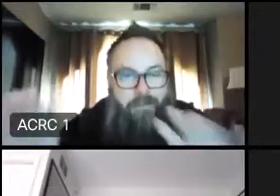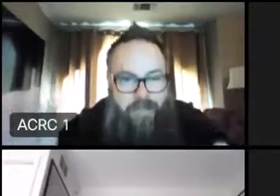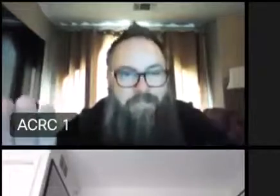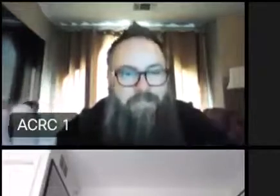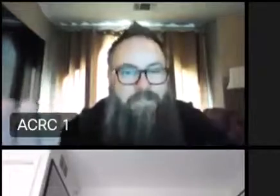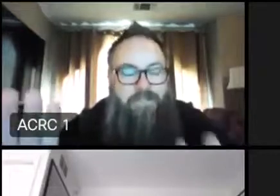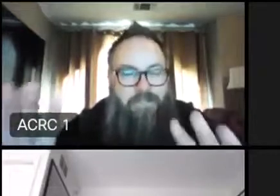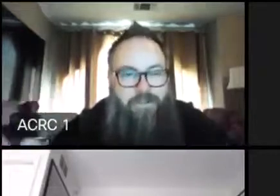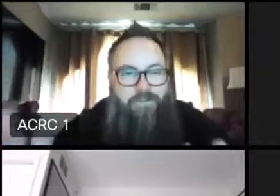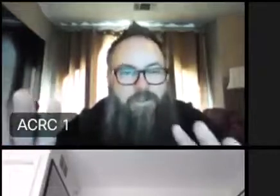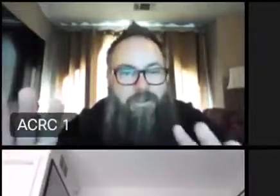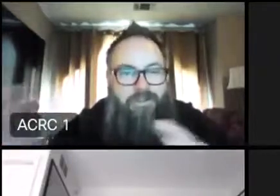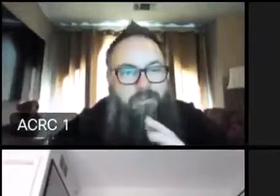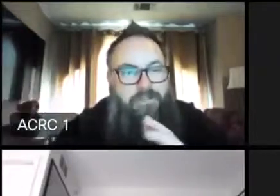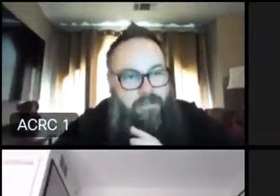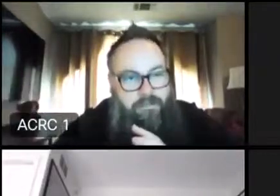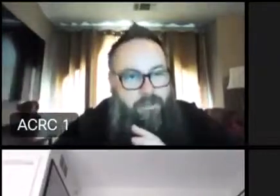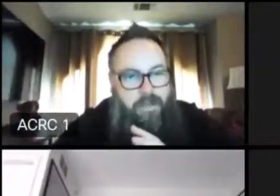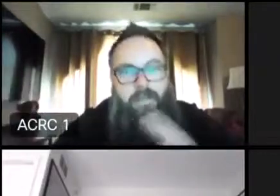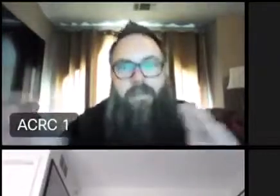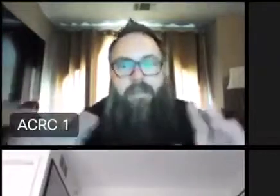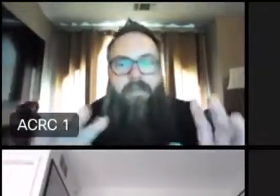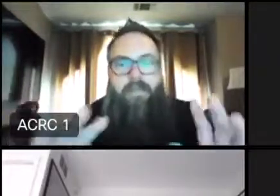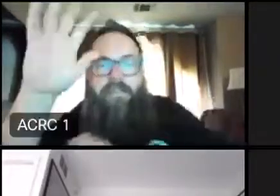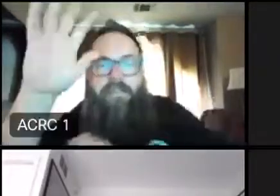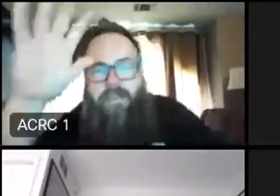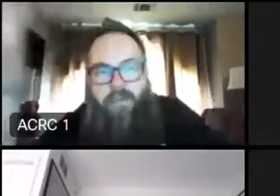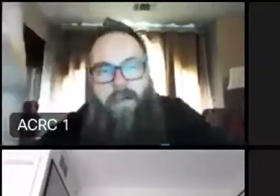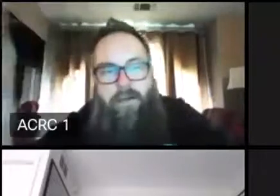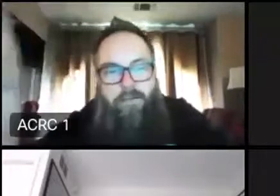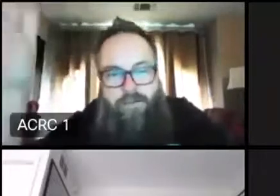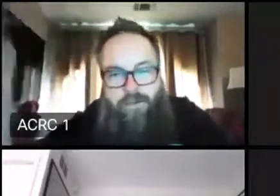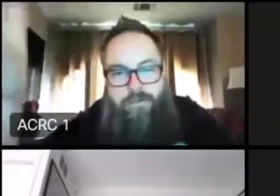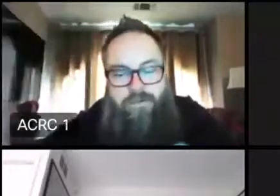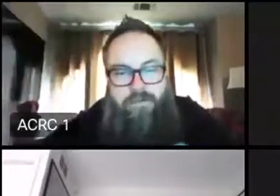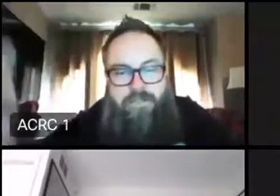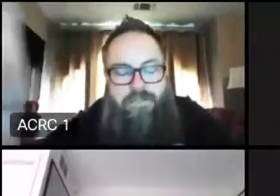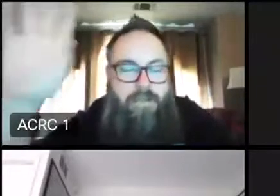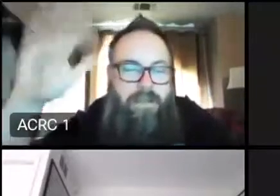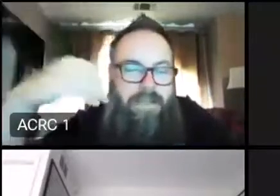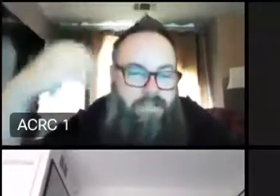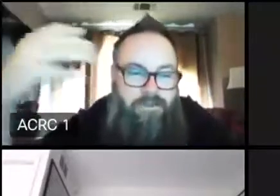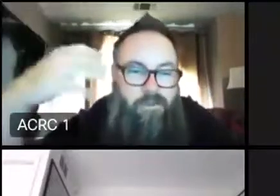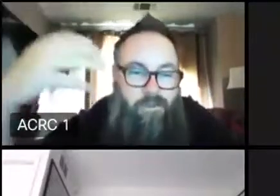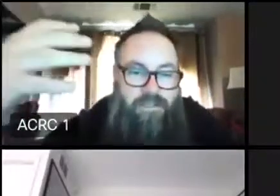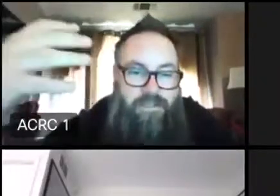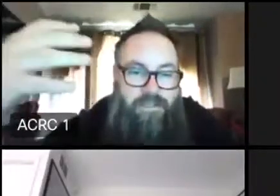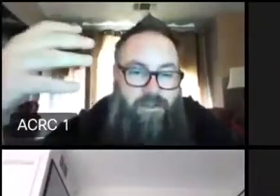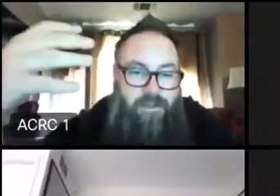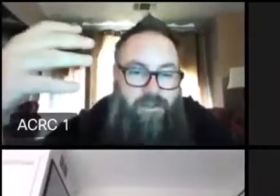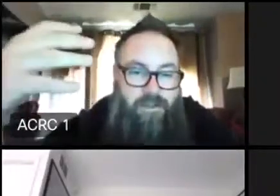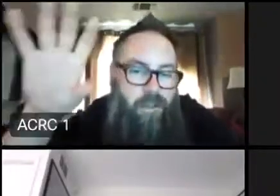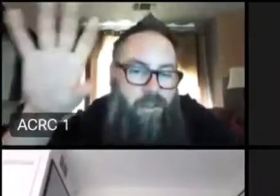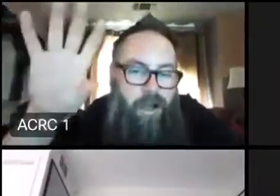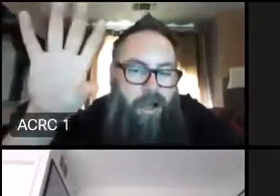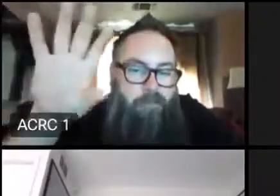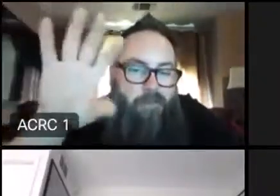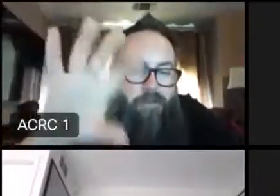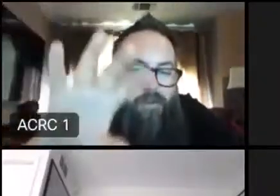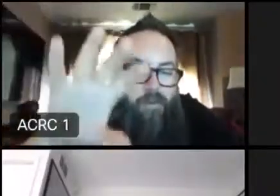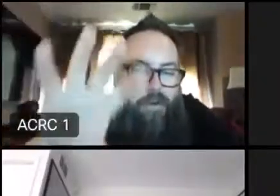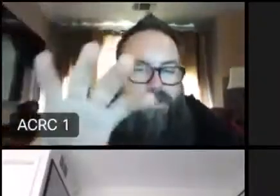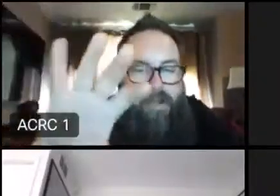unit and out of Yuba City. And so very excited to have someone that has experience working at even at a